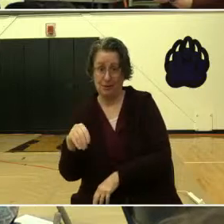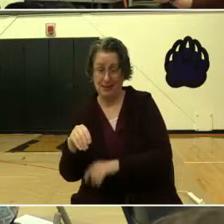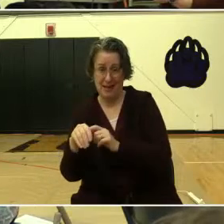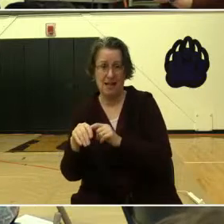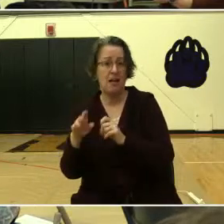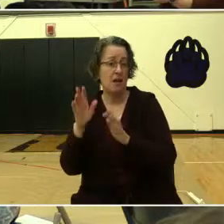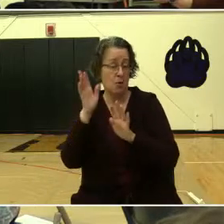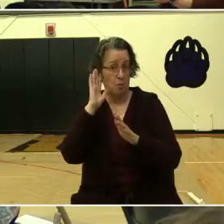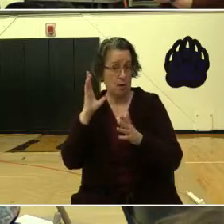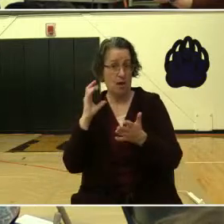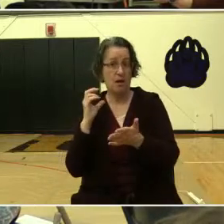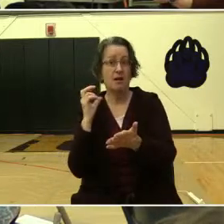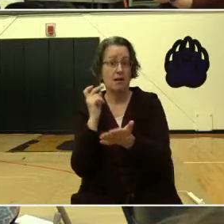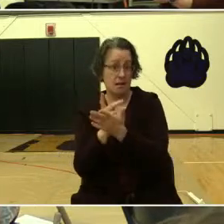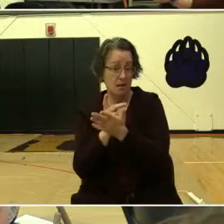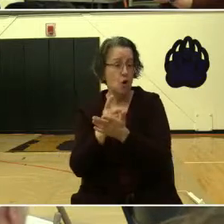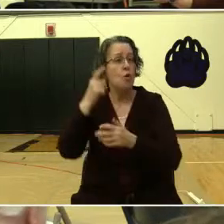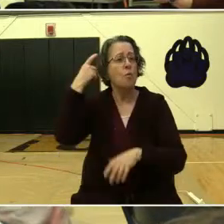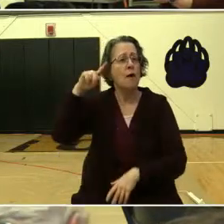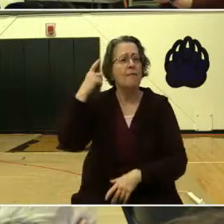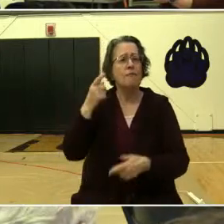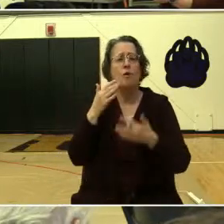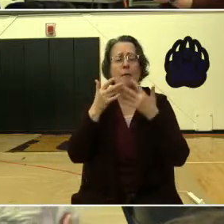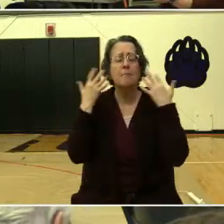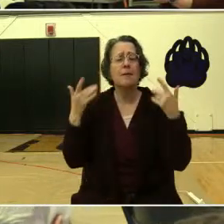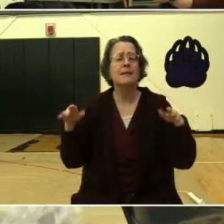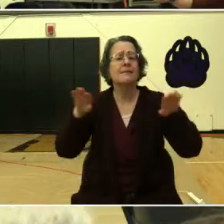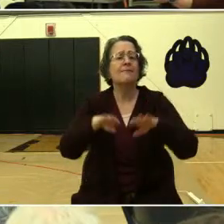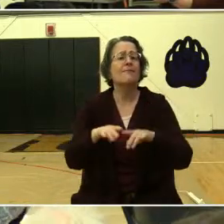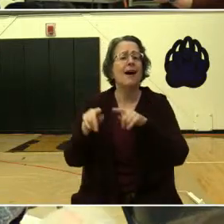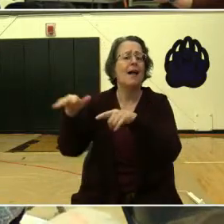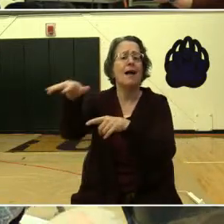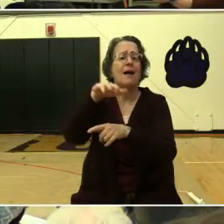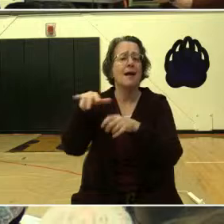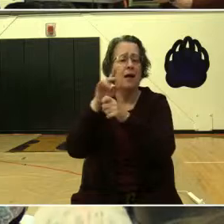the purpose of constructing the secondary Pleasant Valley water storage